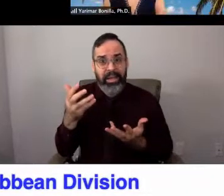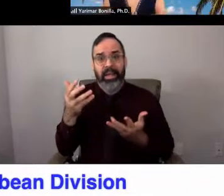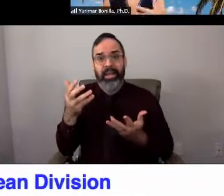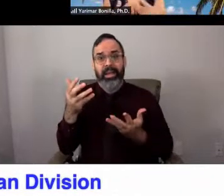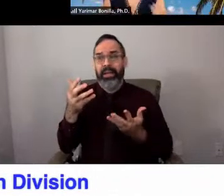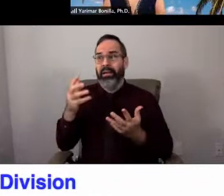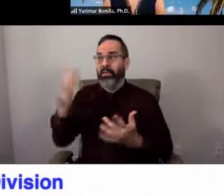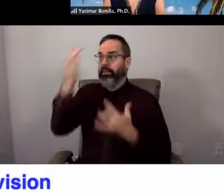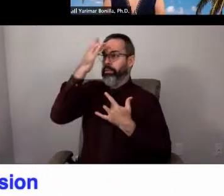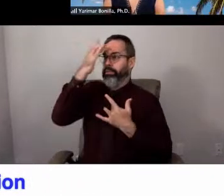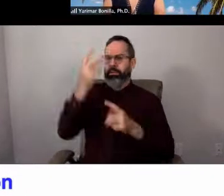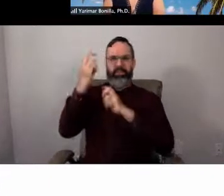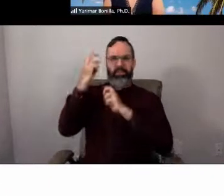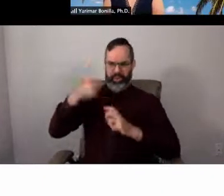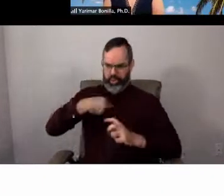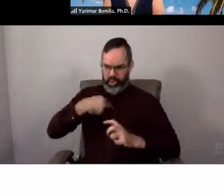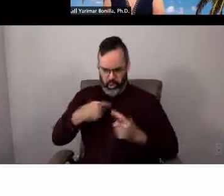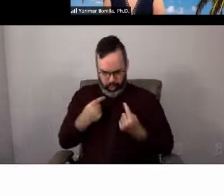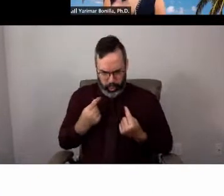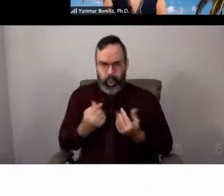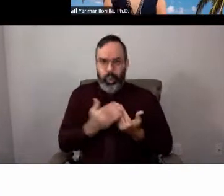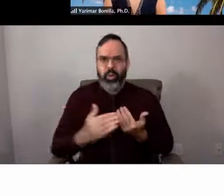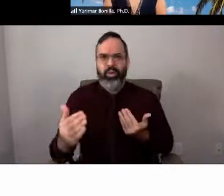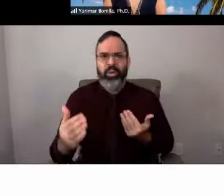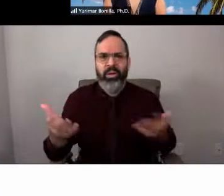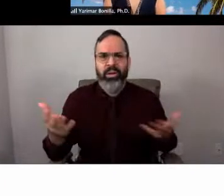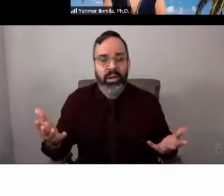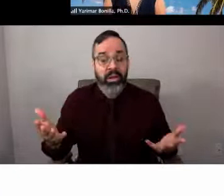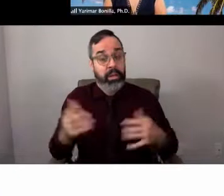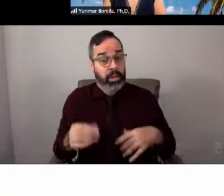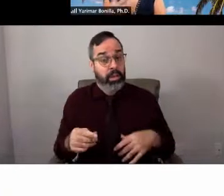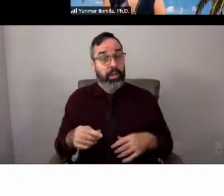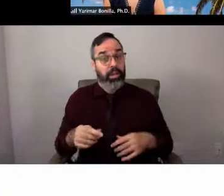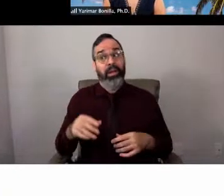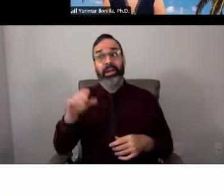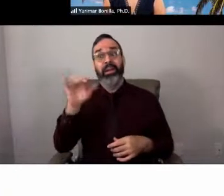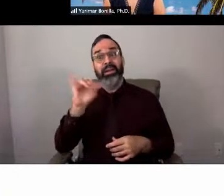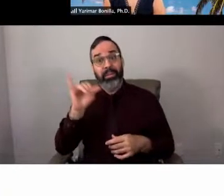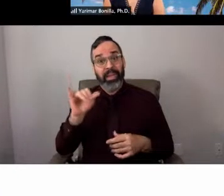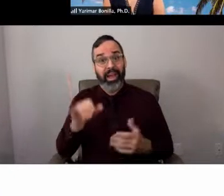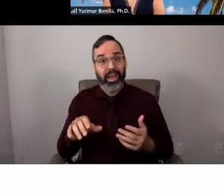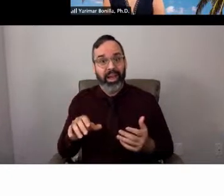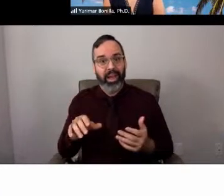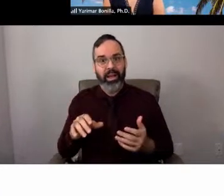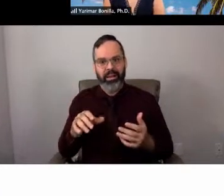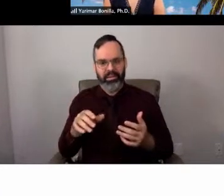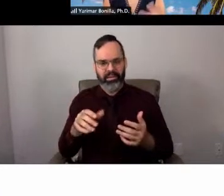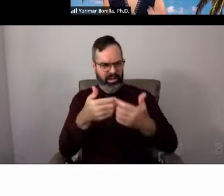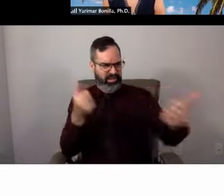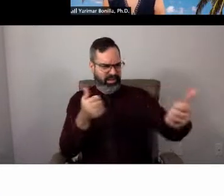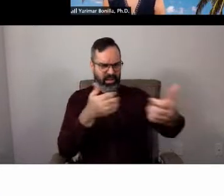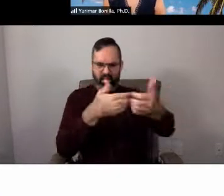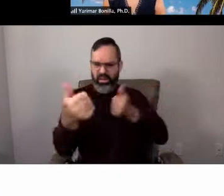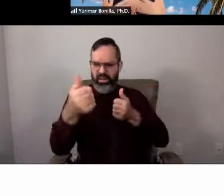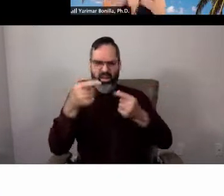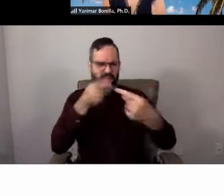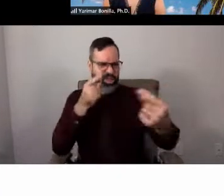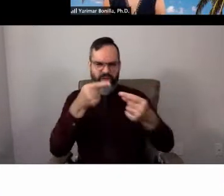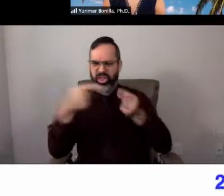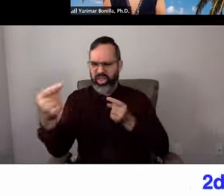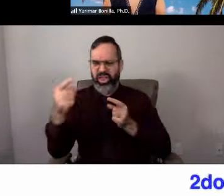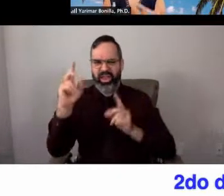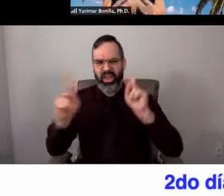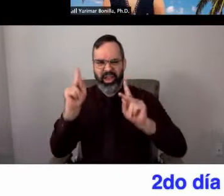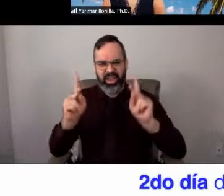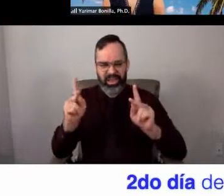contagiado at any point, you know, and on top of that, to be dealing with a digital divide. I mean, I don't want to